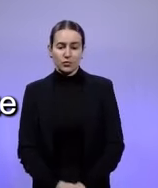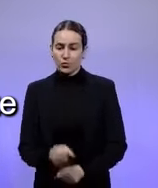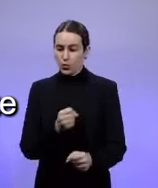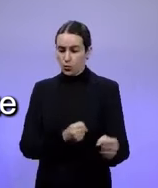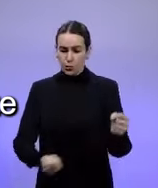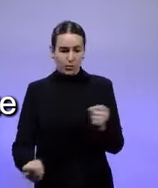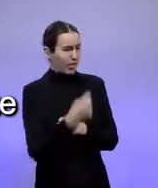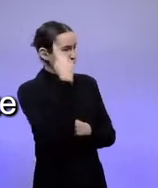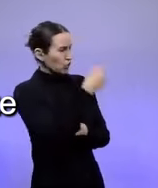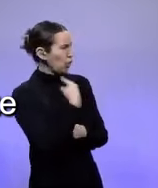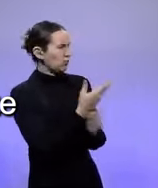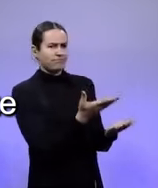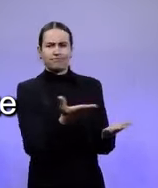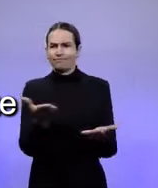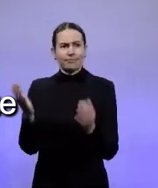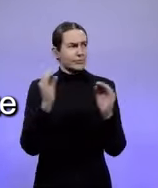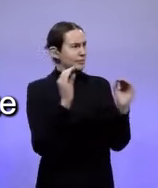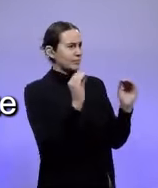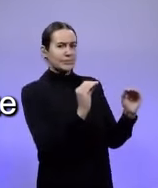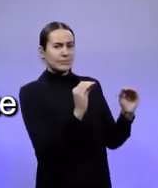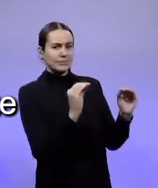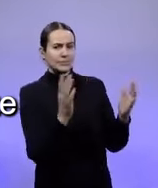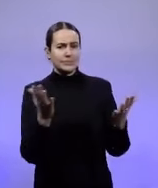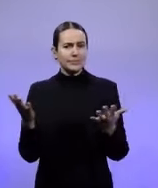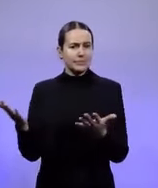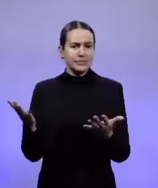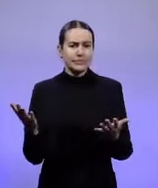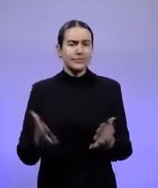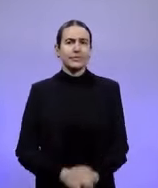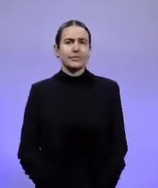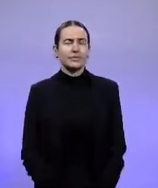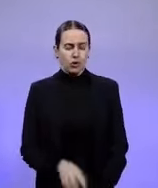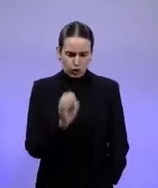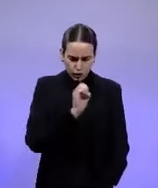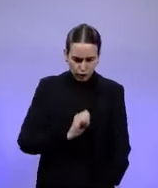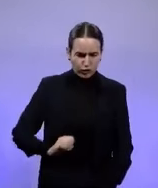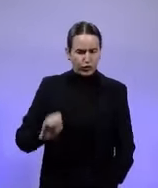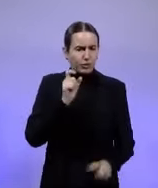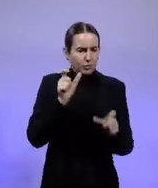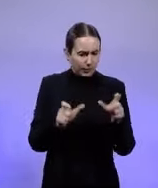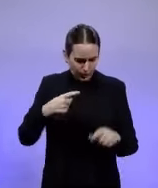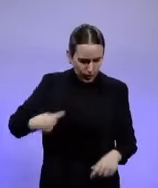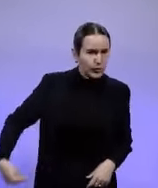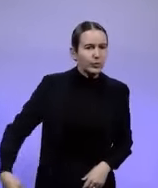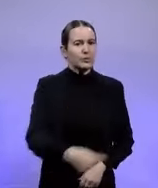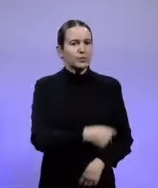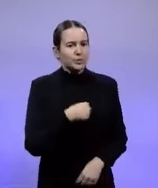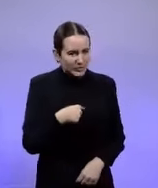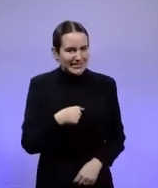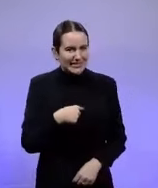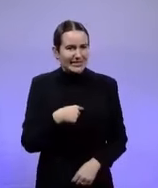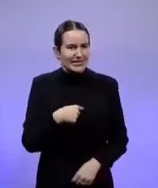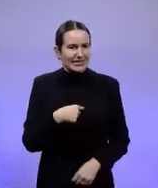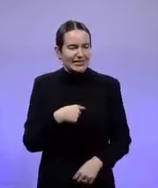safety and for our future. We ourselves are the best guarantors of our